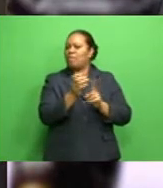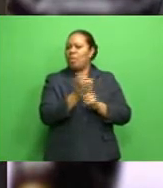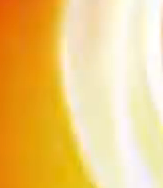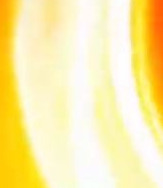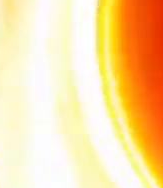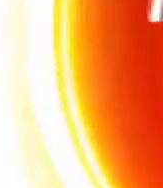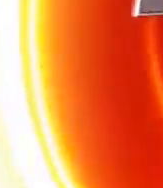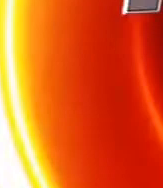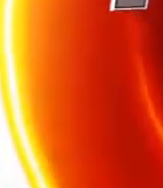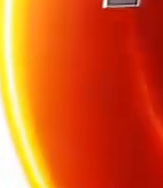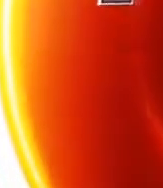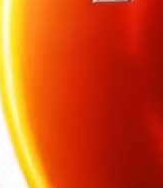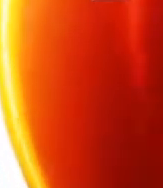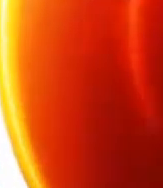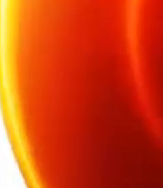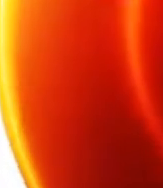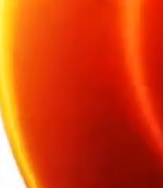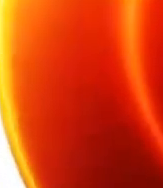NRL.